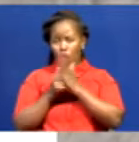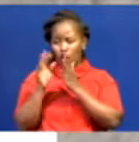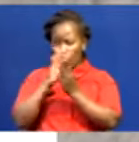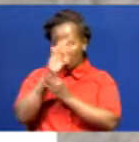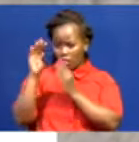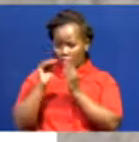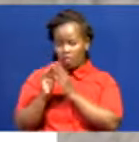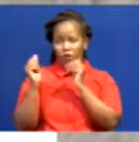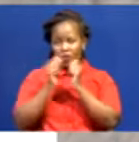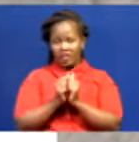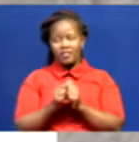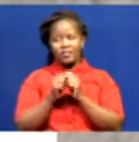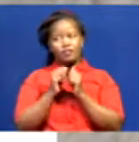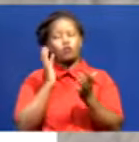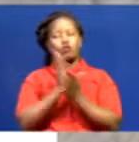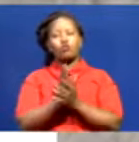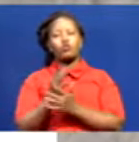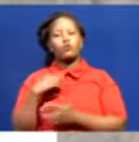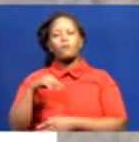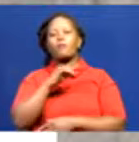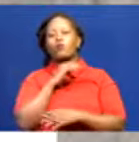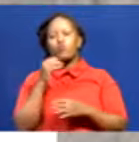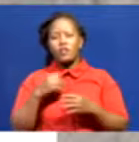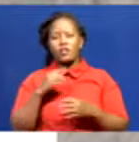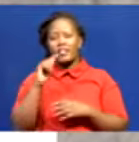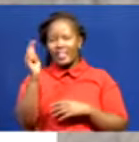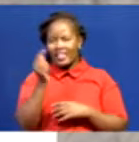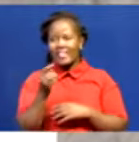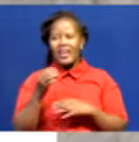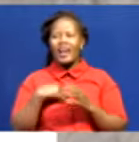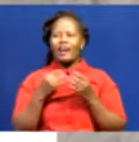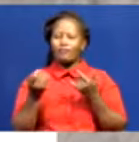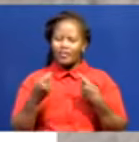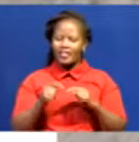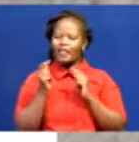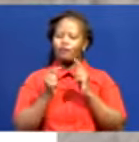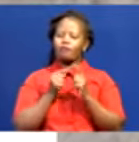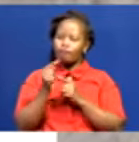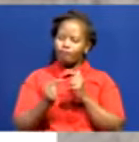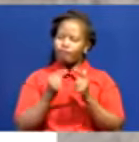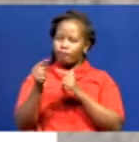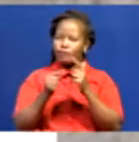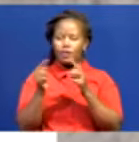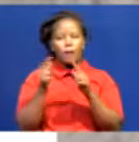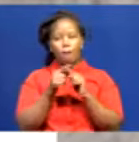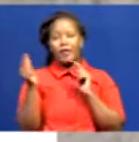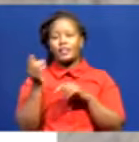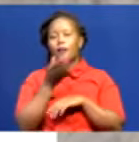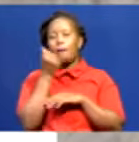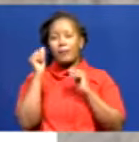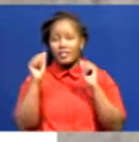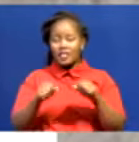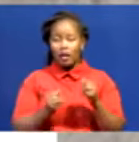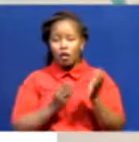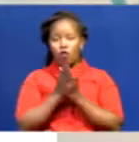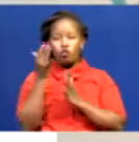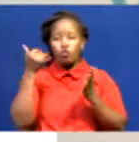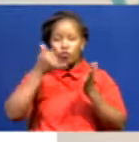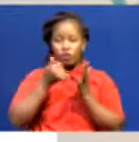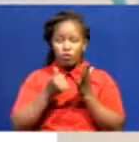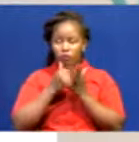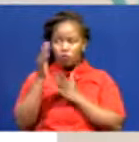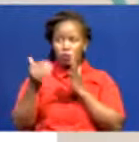I can say in Kenya, we have made progress, but we are not there. We can only get better by building from those building